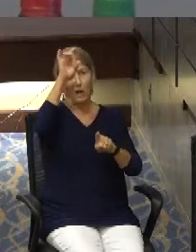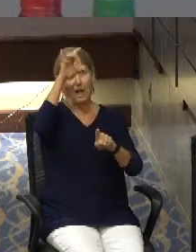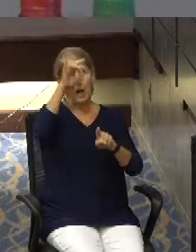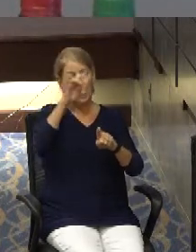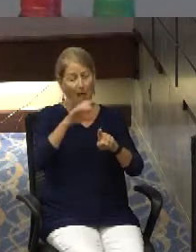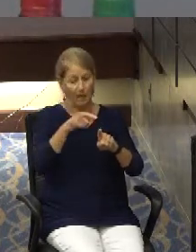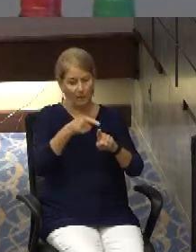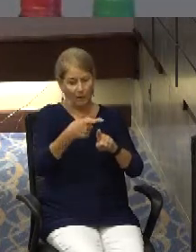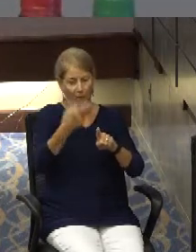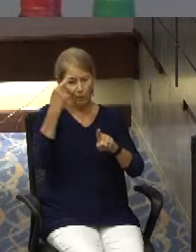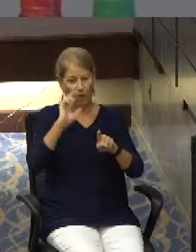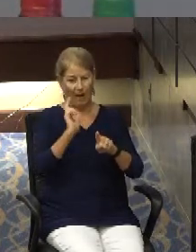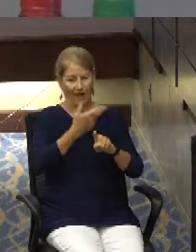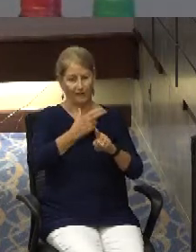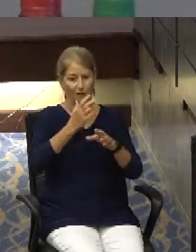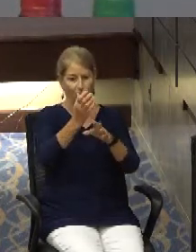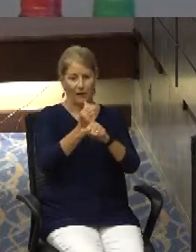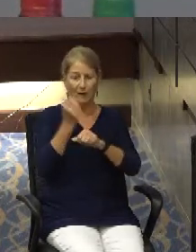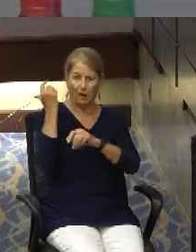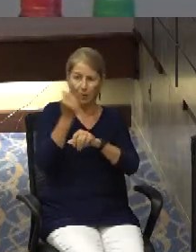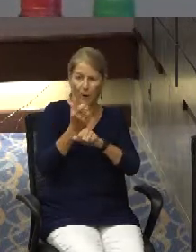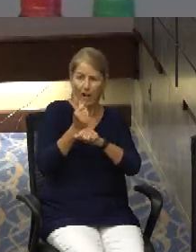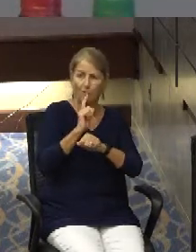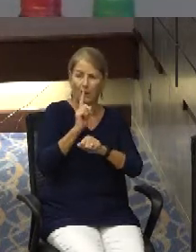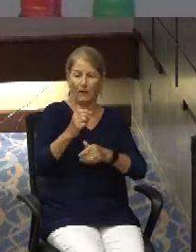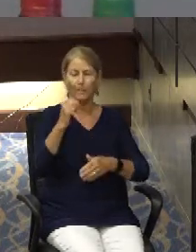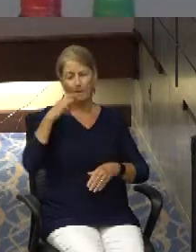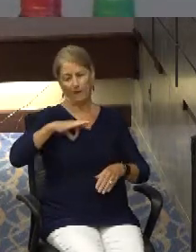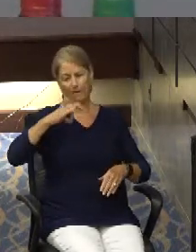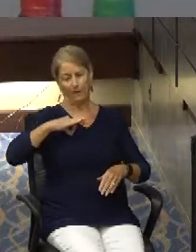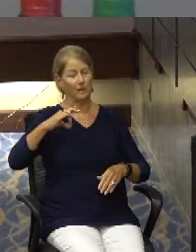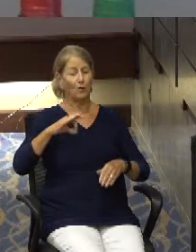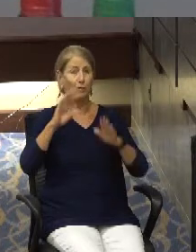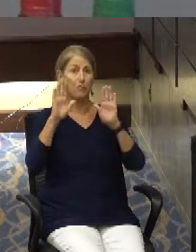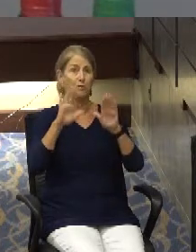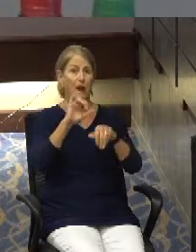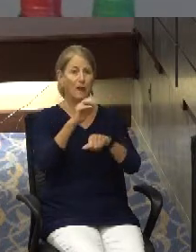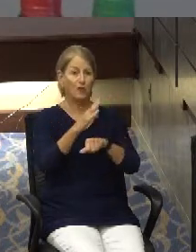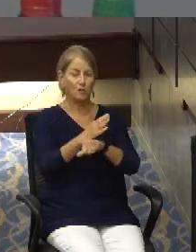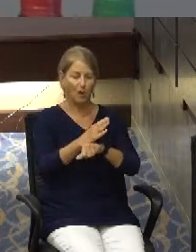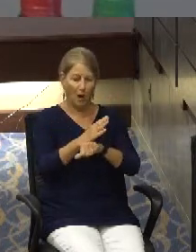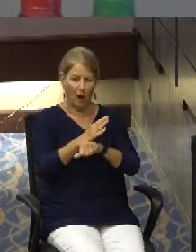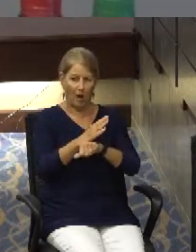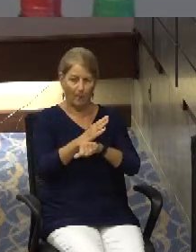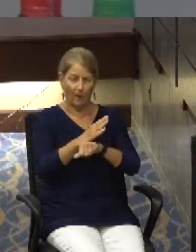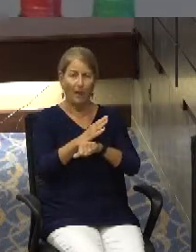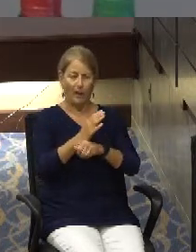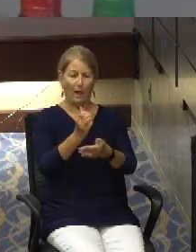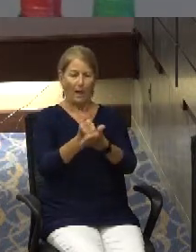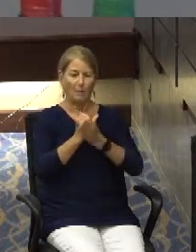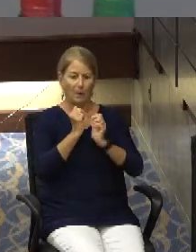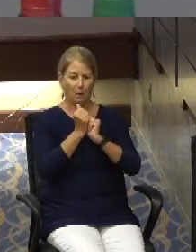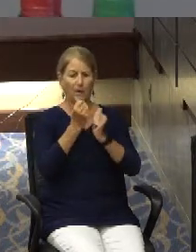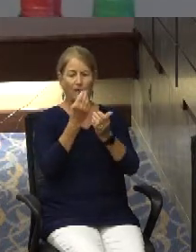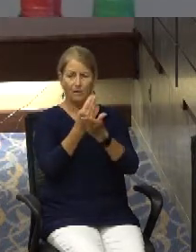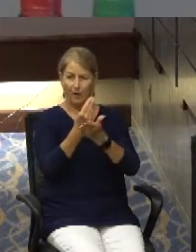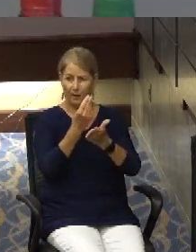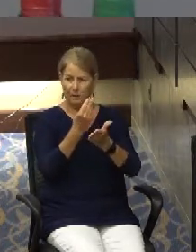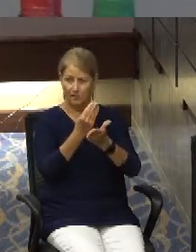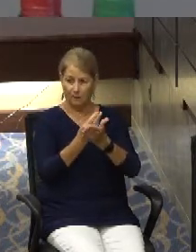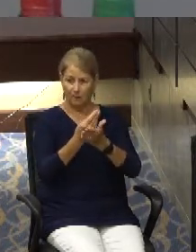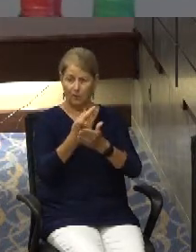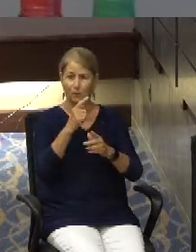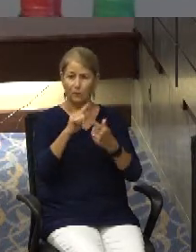level, I think is really beneficial. And again, great job leveraging our funds to cover 3 very important